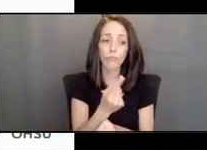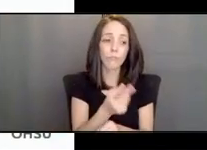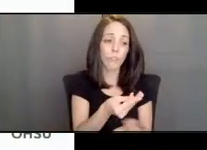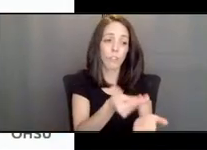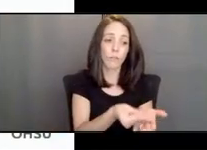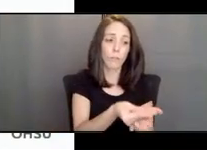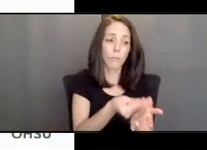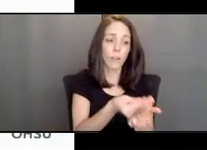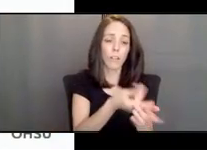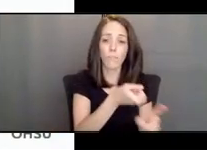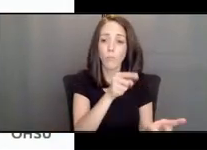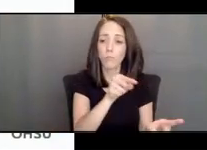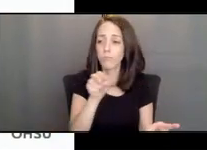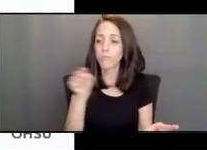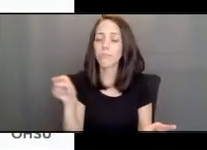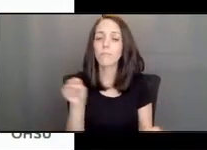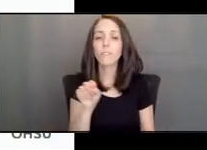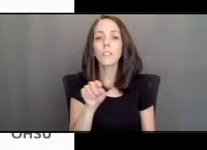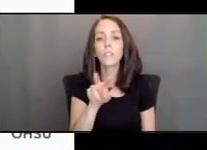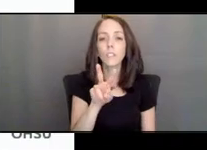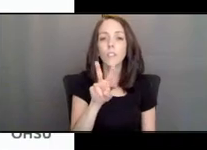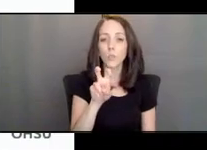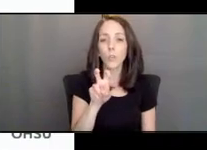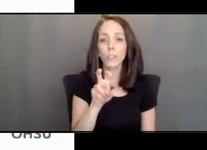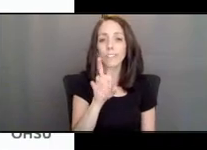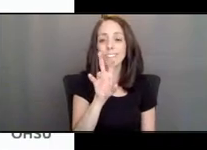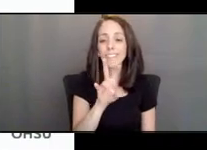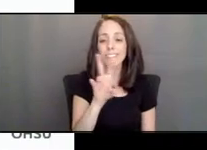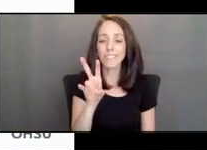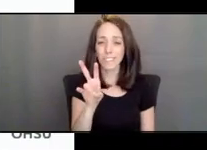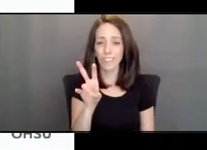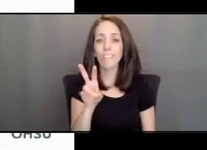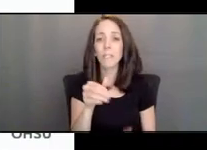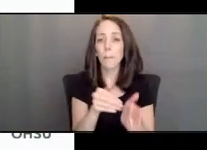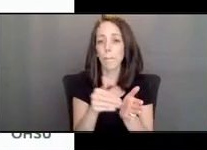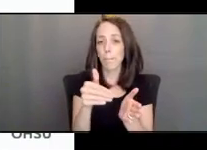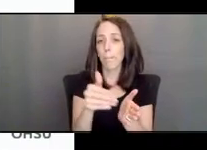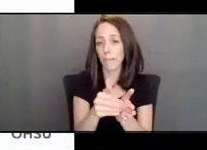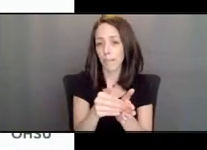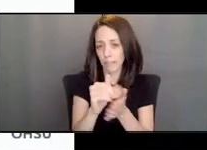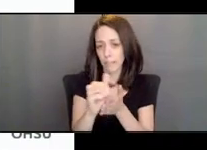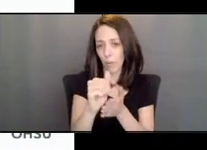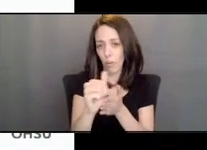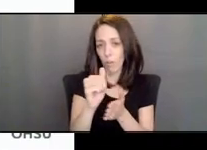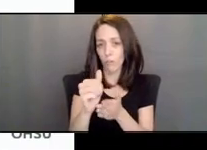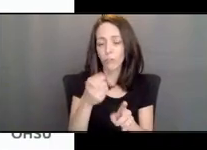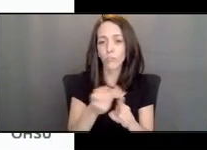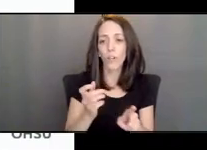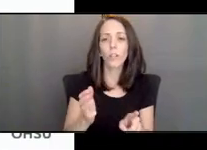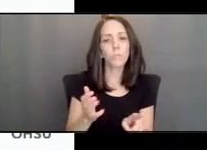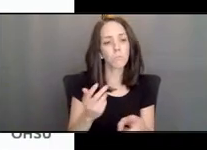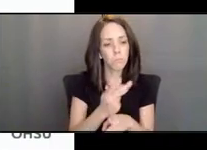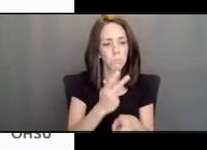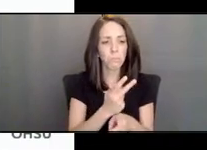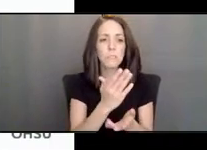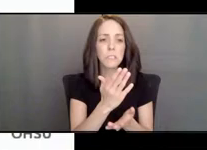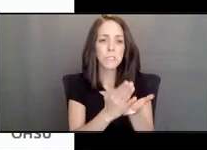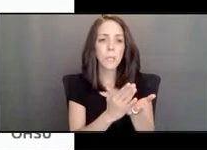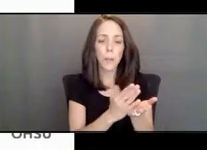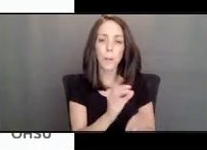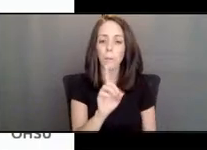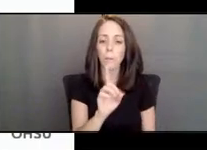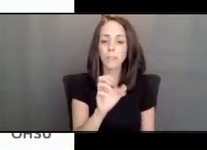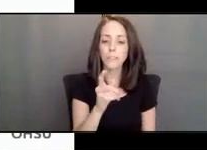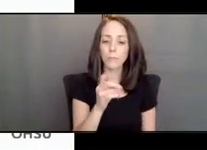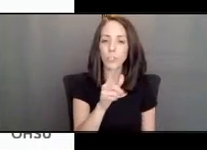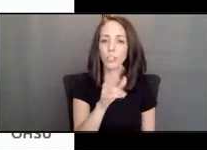total $277 million from operating income adding back depreciation, plus 4% expected return